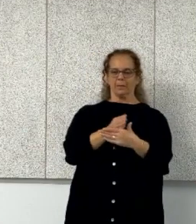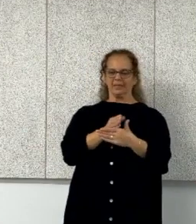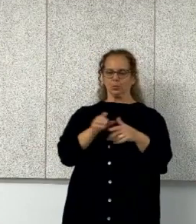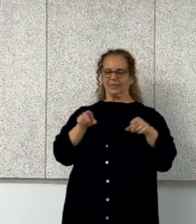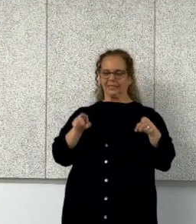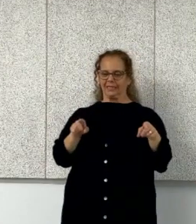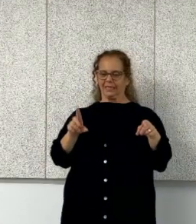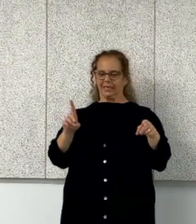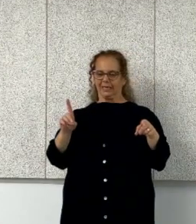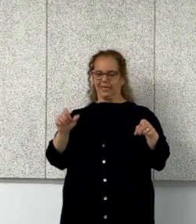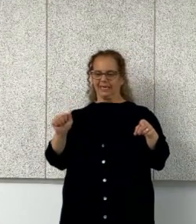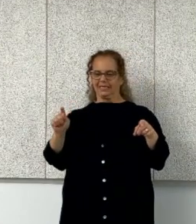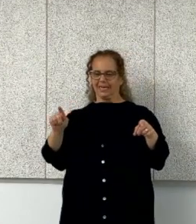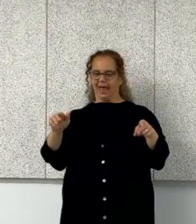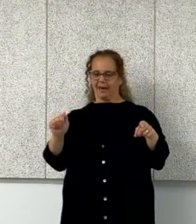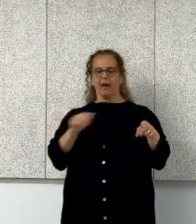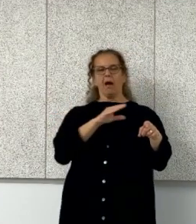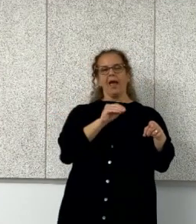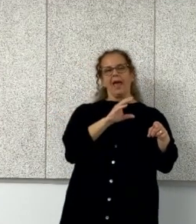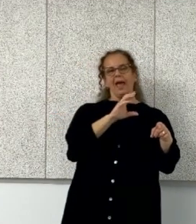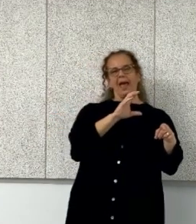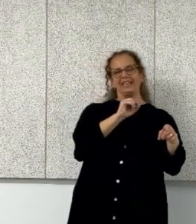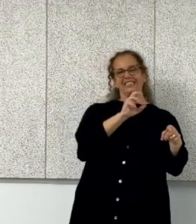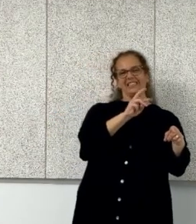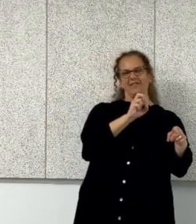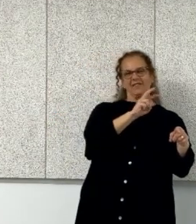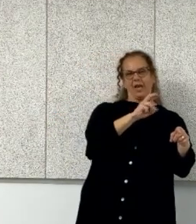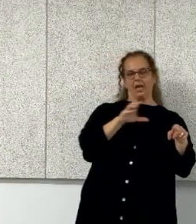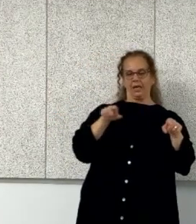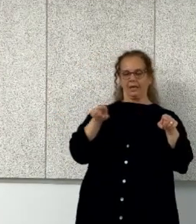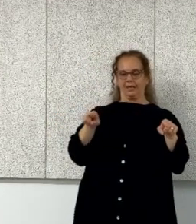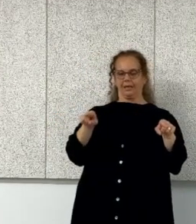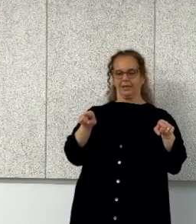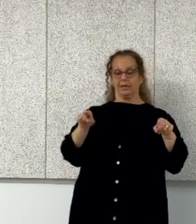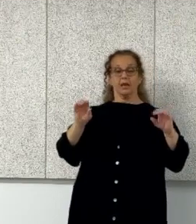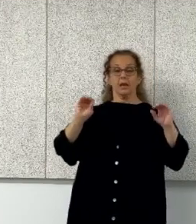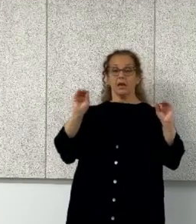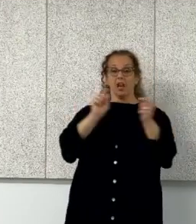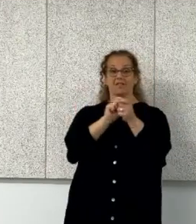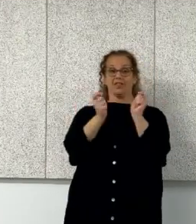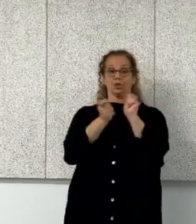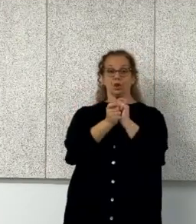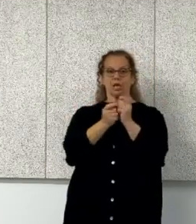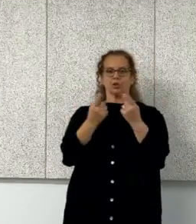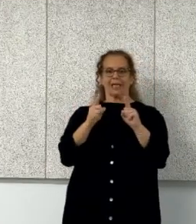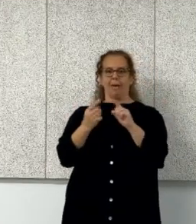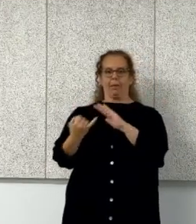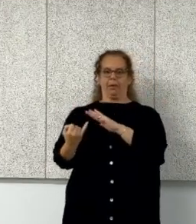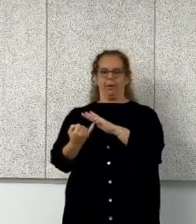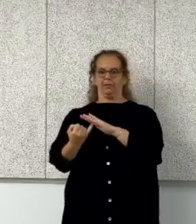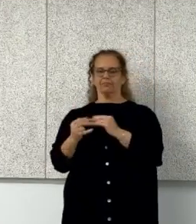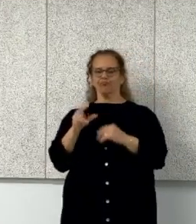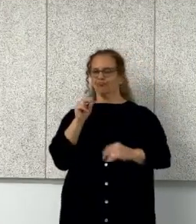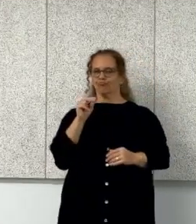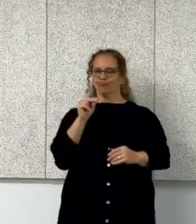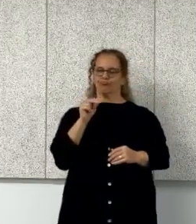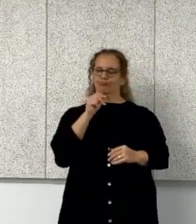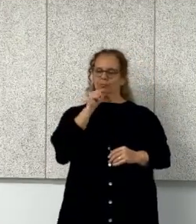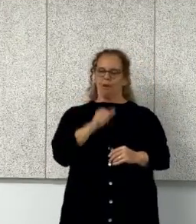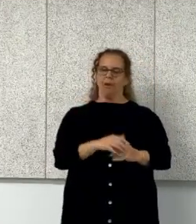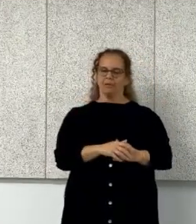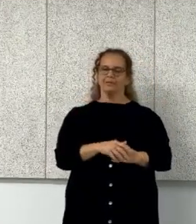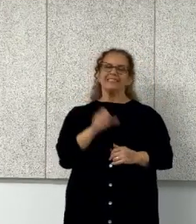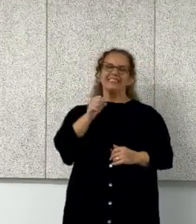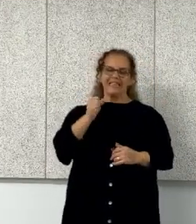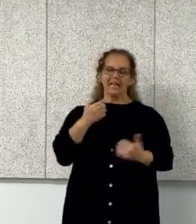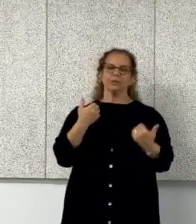and community-oriented programming, mm-hmm. is that none of this change is happening in isolation. Yeah. And so we have, you know, yes, a pandemic